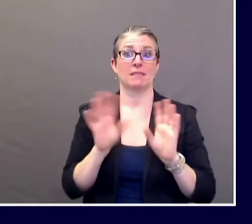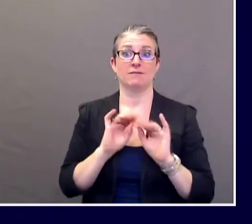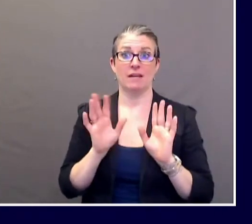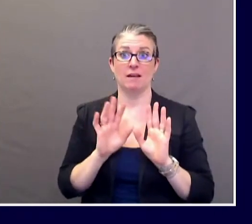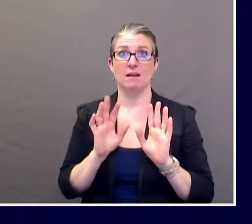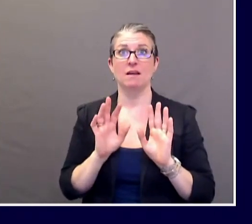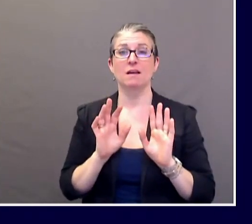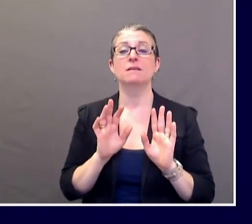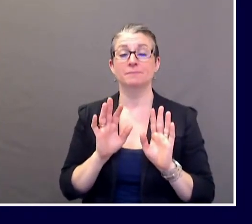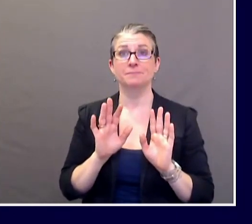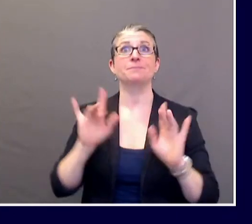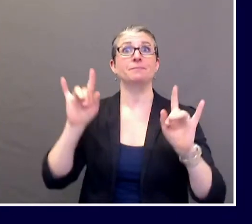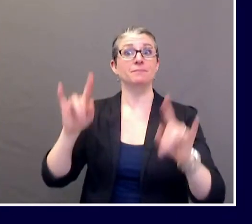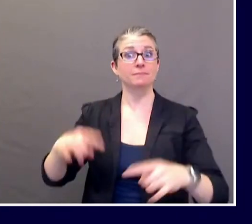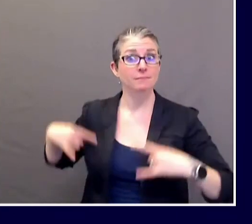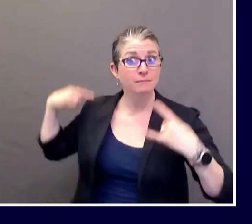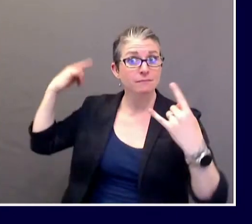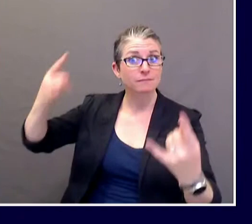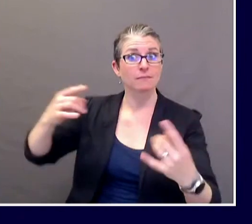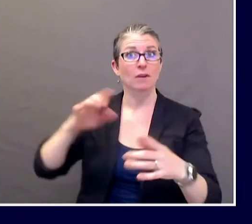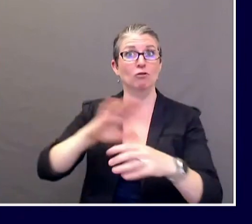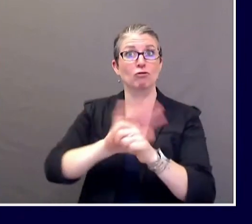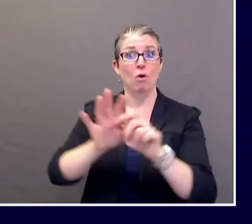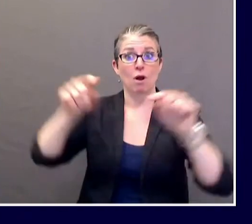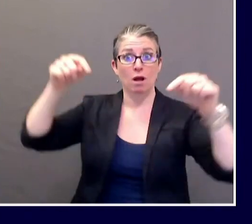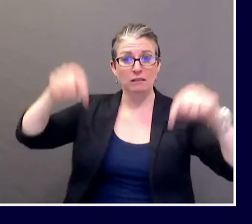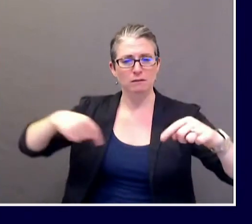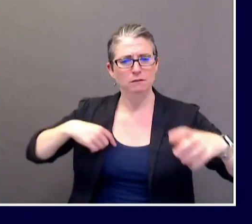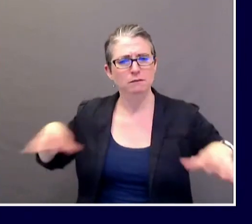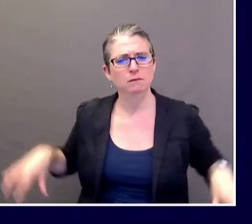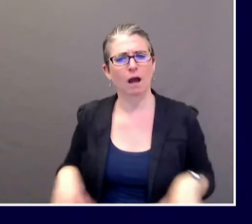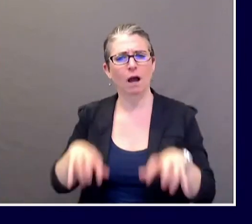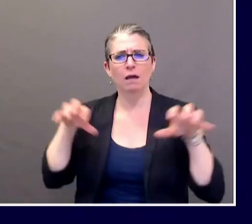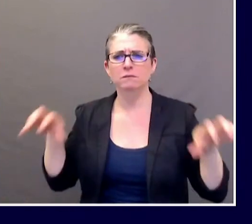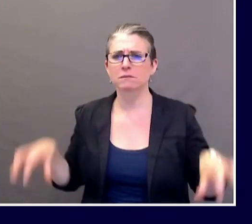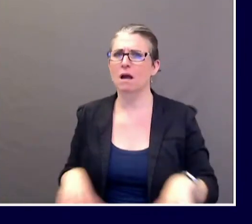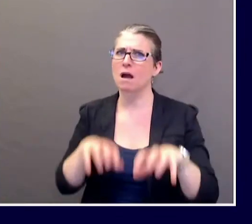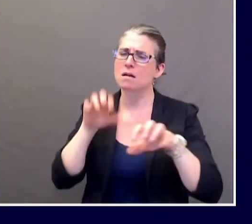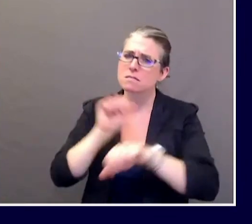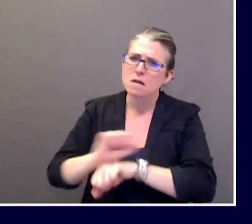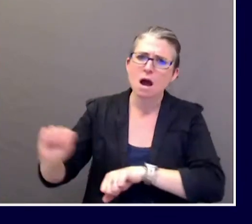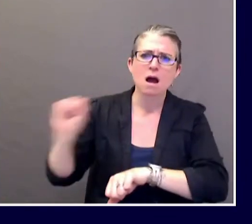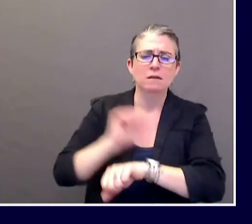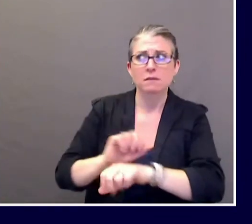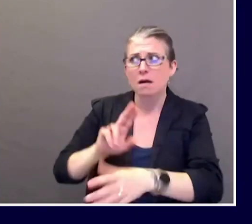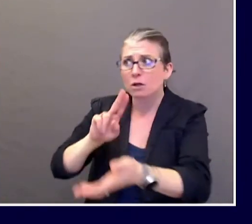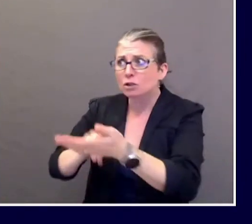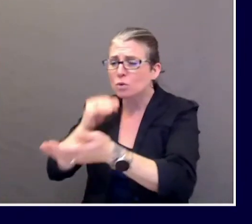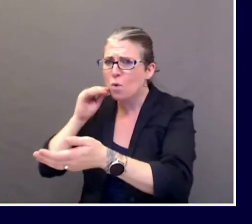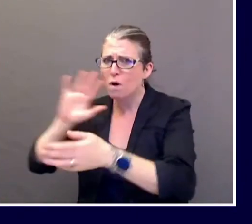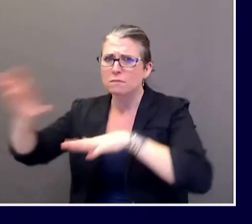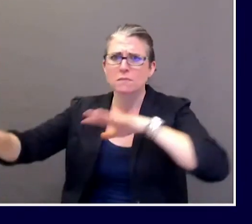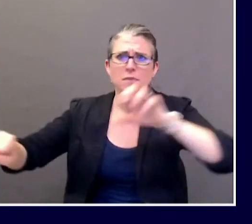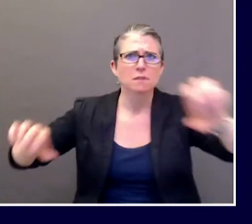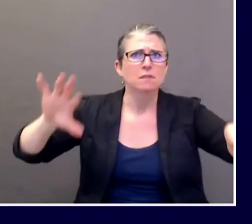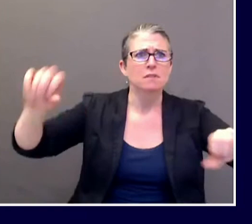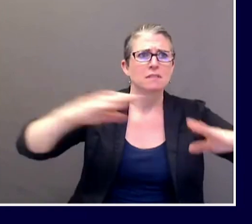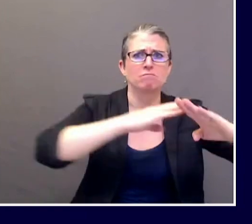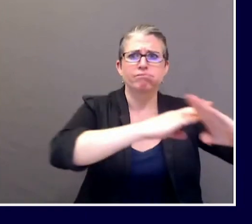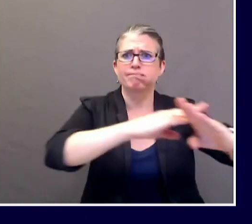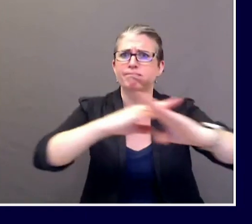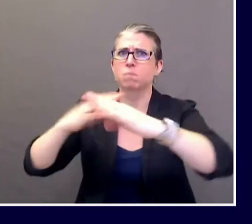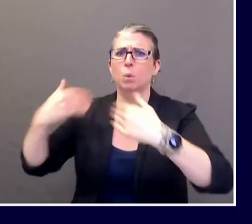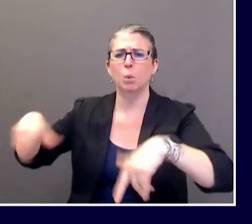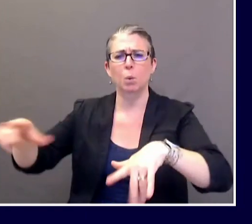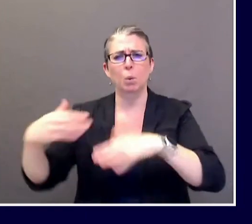You know, we know that they've been extra hard hit. And when we look at COVID-19, it's different than